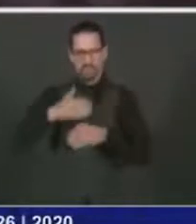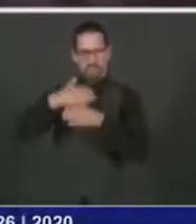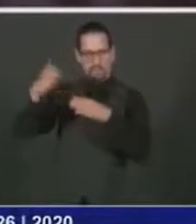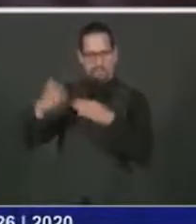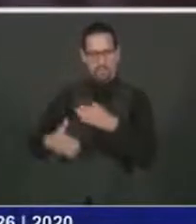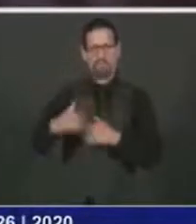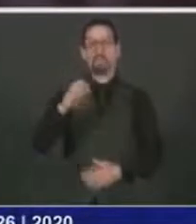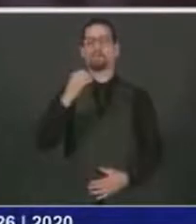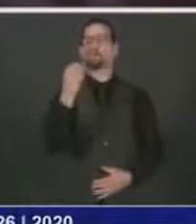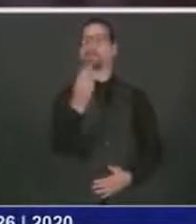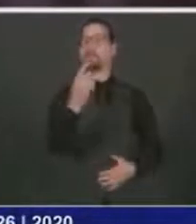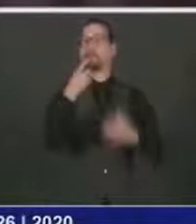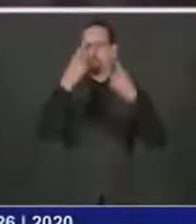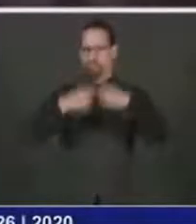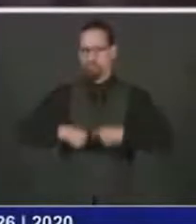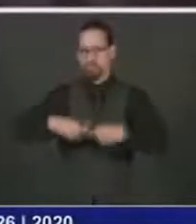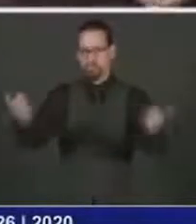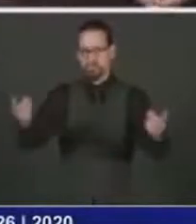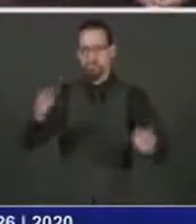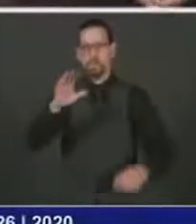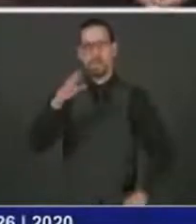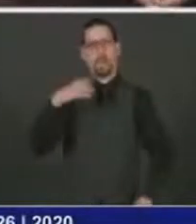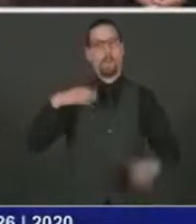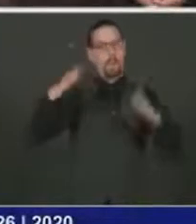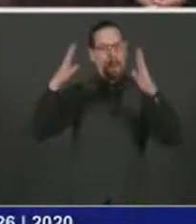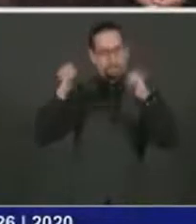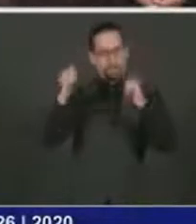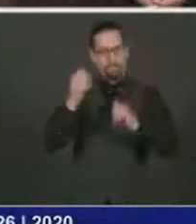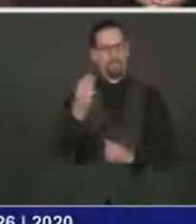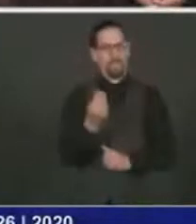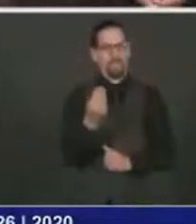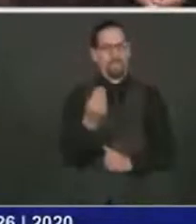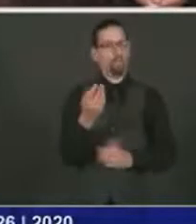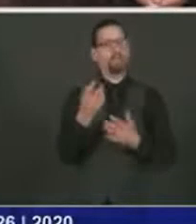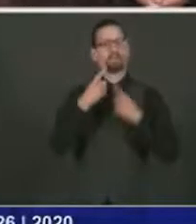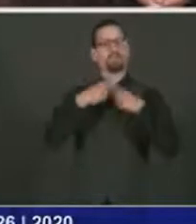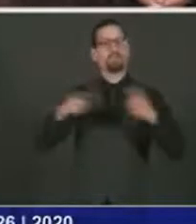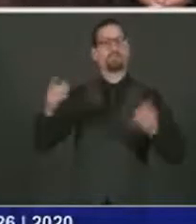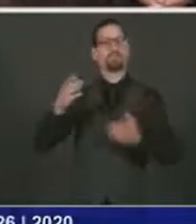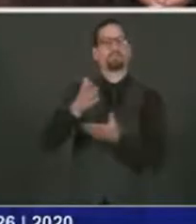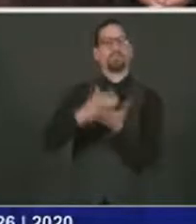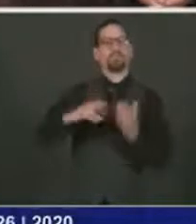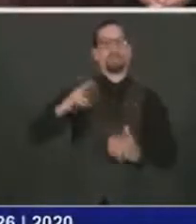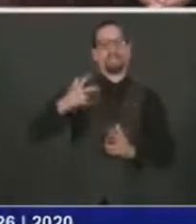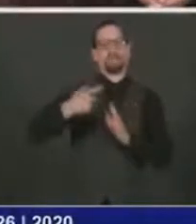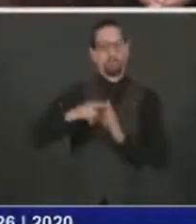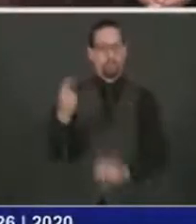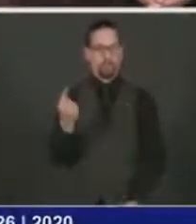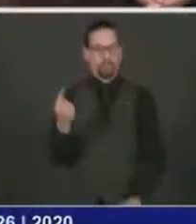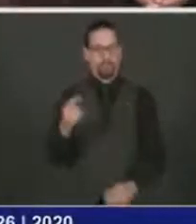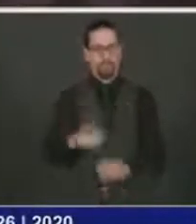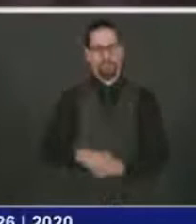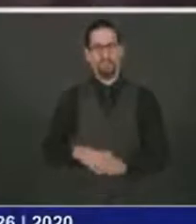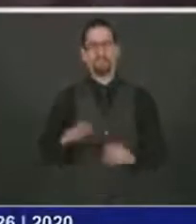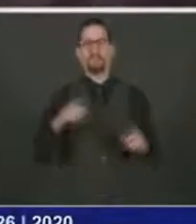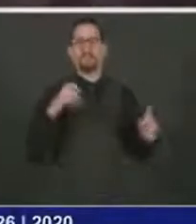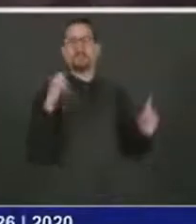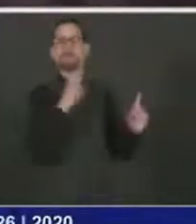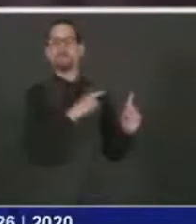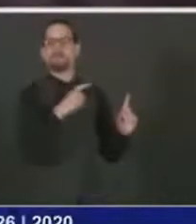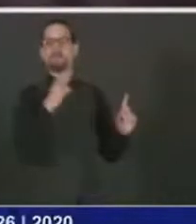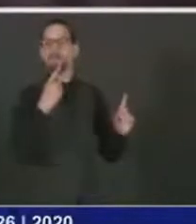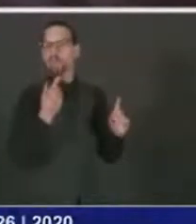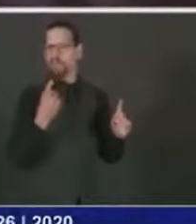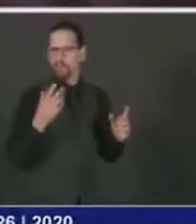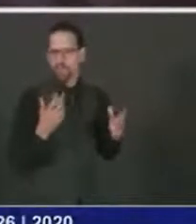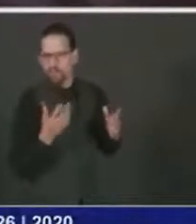we'll say phase 3 starts Tuesday. Different place than you were a week Yeah. or so ago based on what we're seeing. Yeah, at least, yeah. I